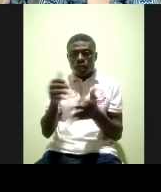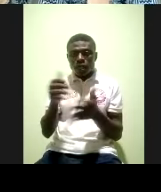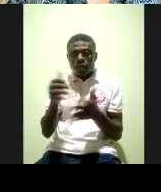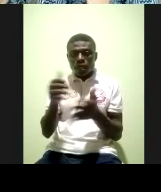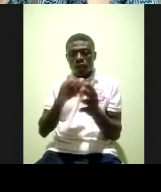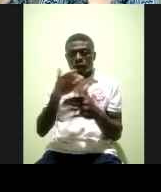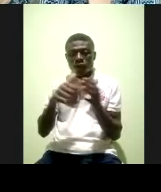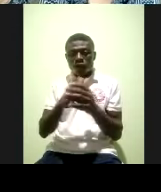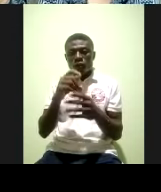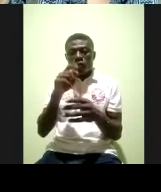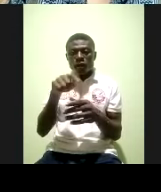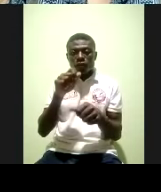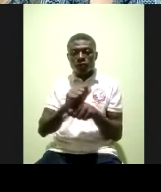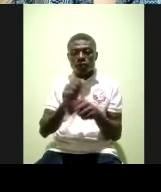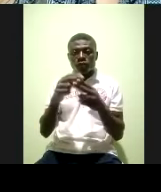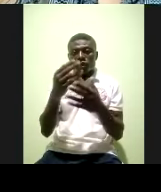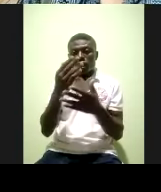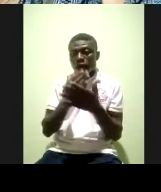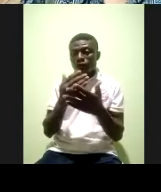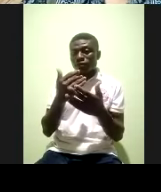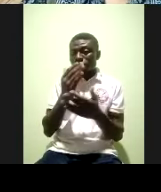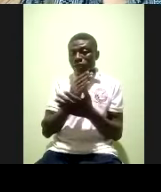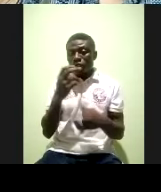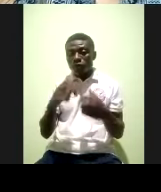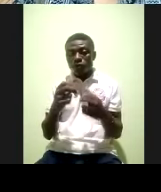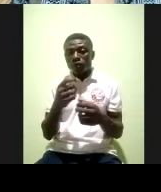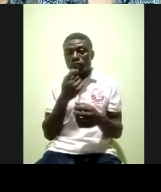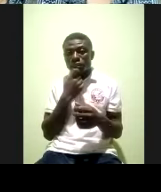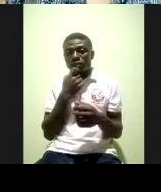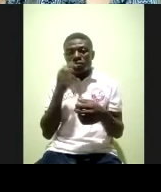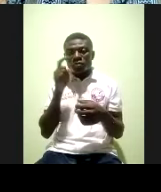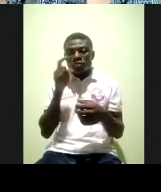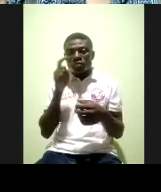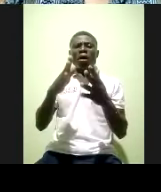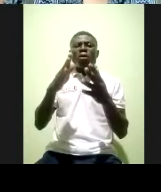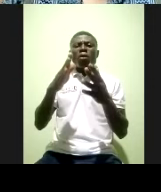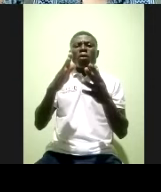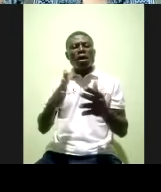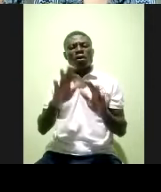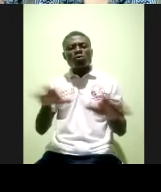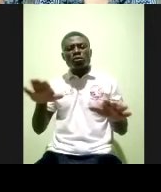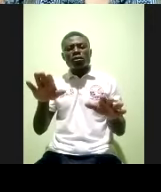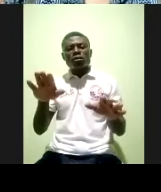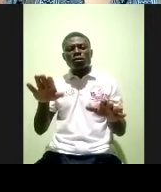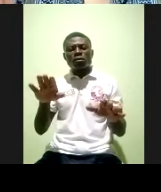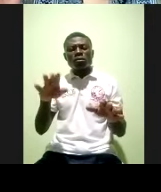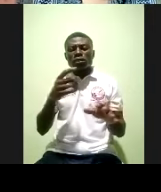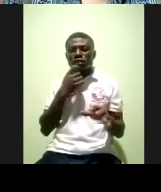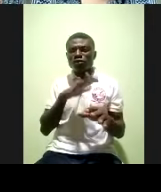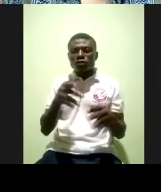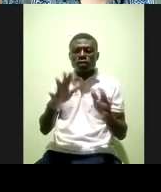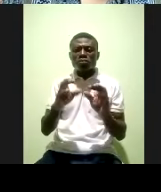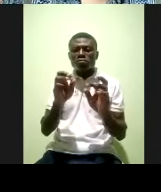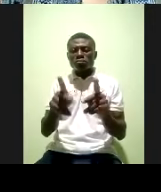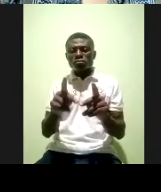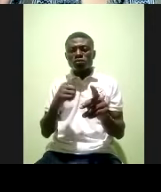part. So there is some controversy at times. They say if we should allow the children to say it aloud, but we can say, okay, if you